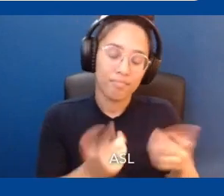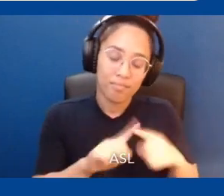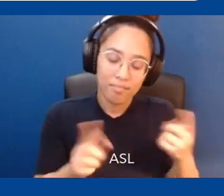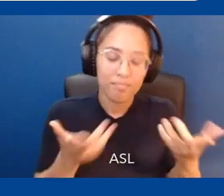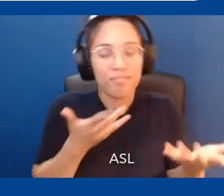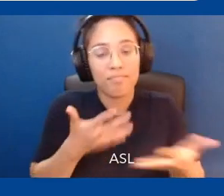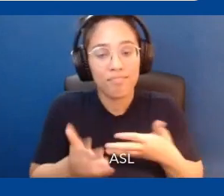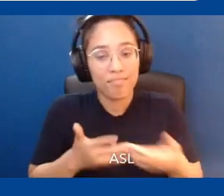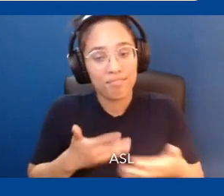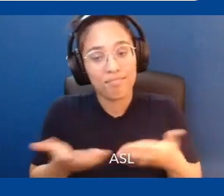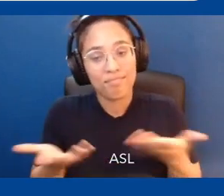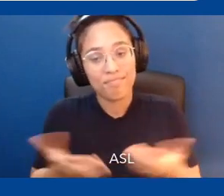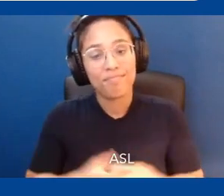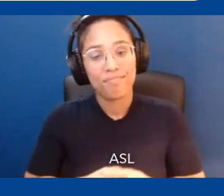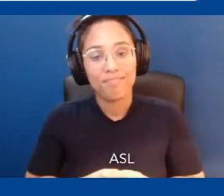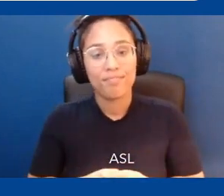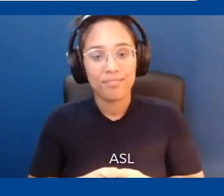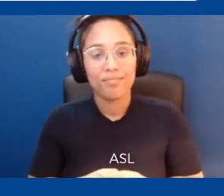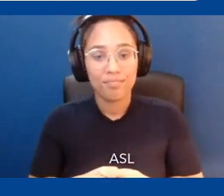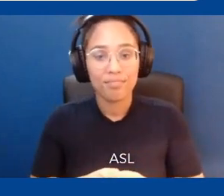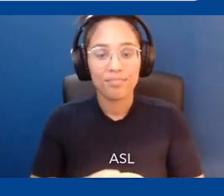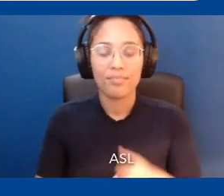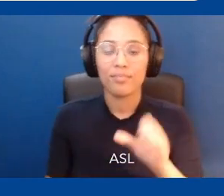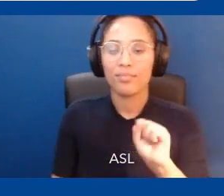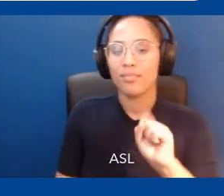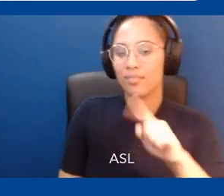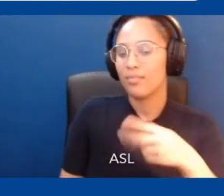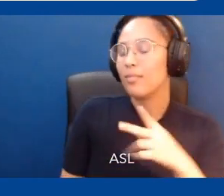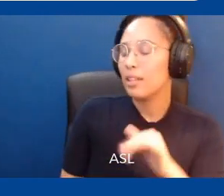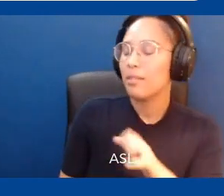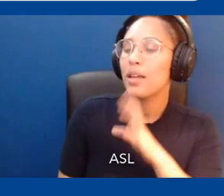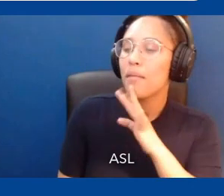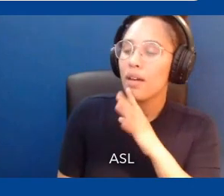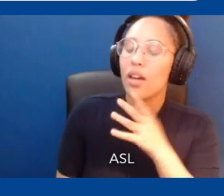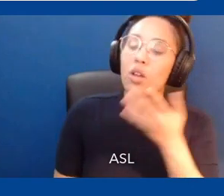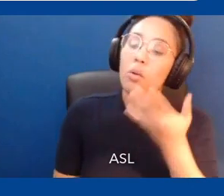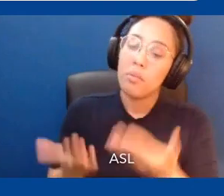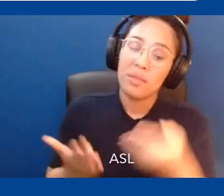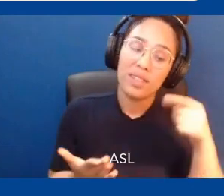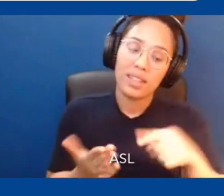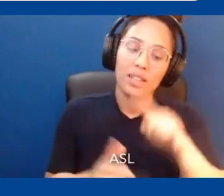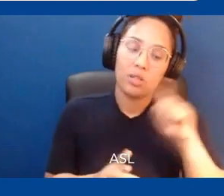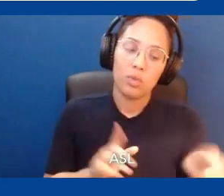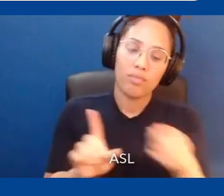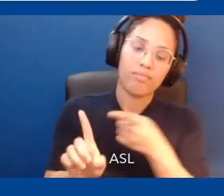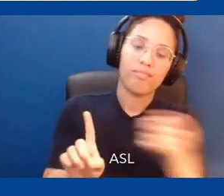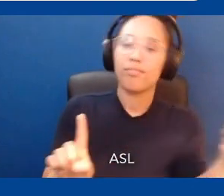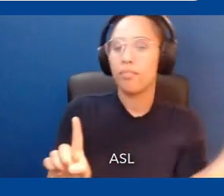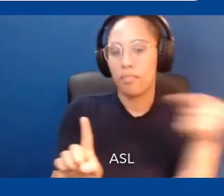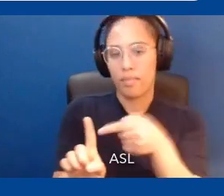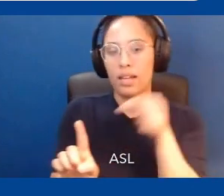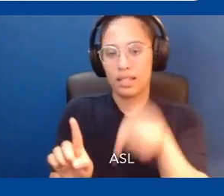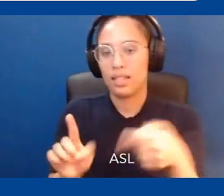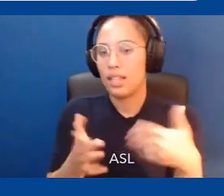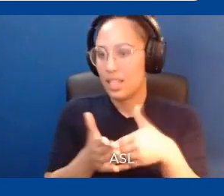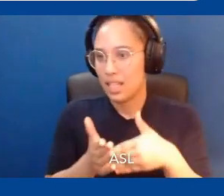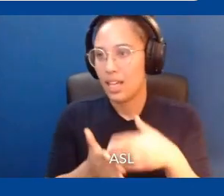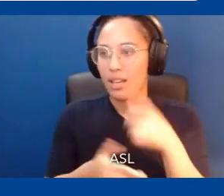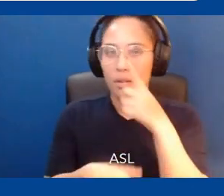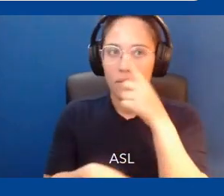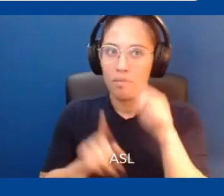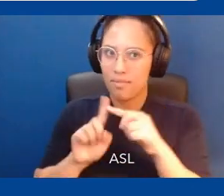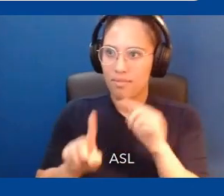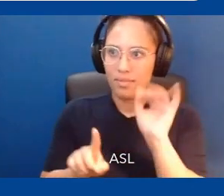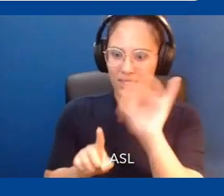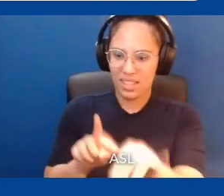This is Stephanie speaking. I mean, and this might be a question that maybe we return to, but I feel like, this question of access is a big